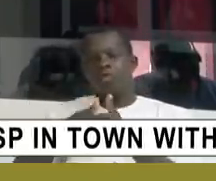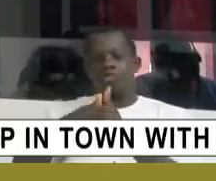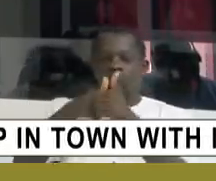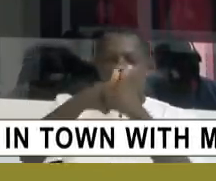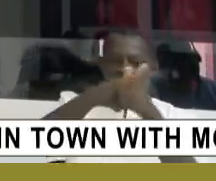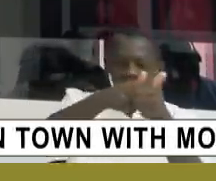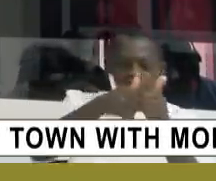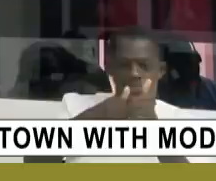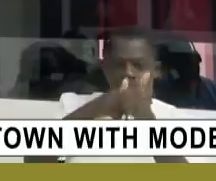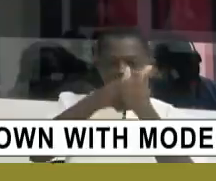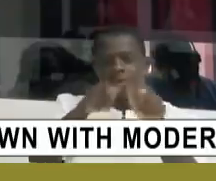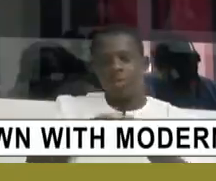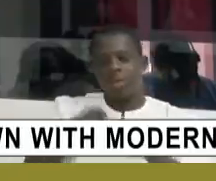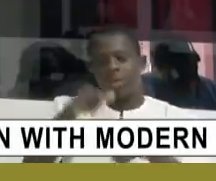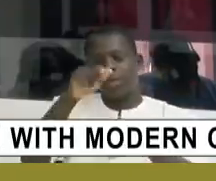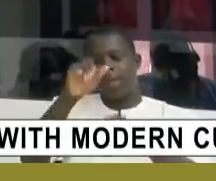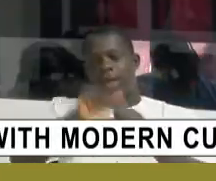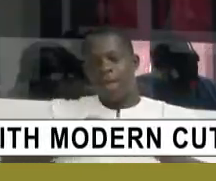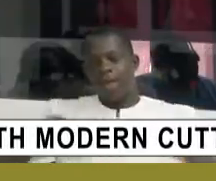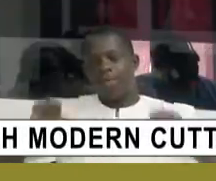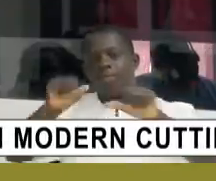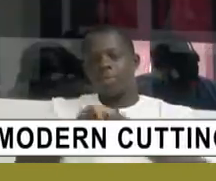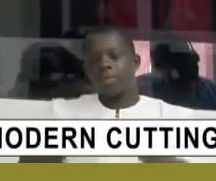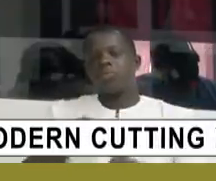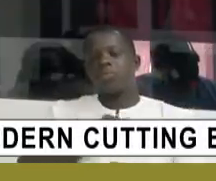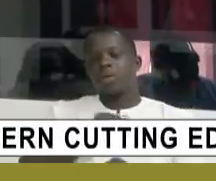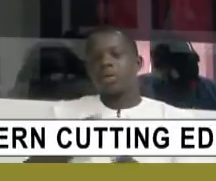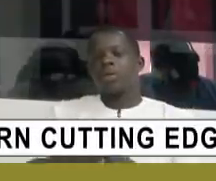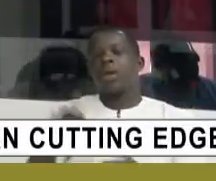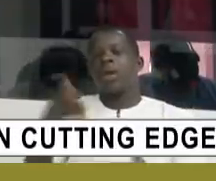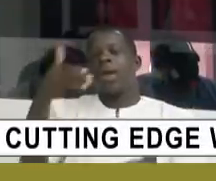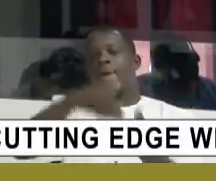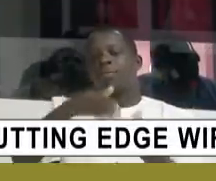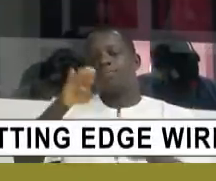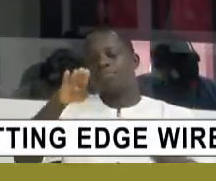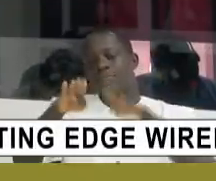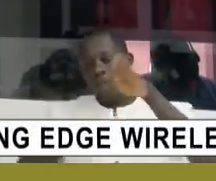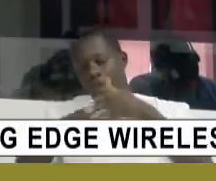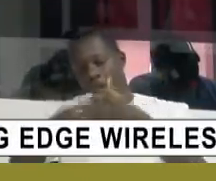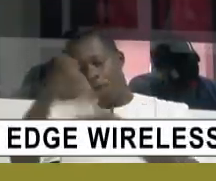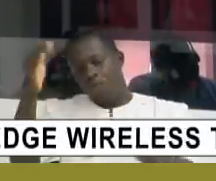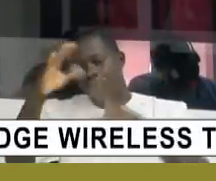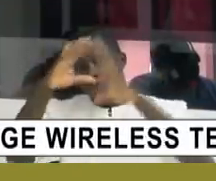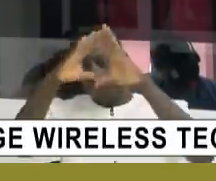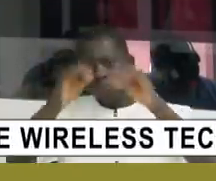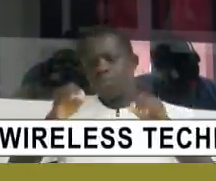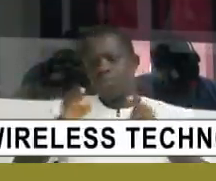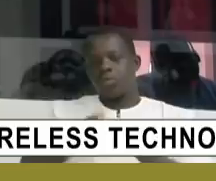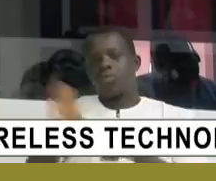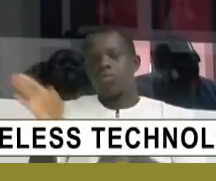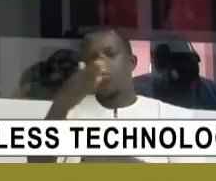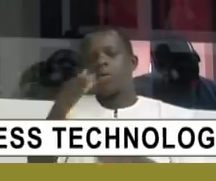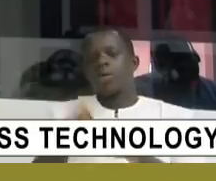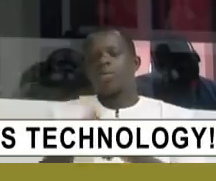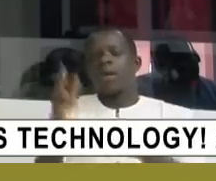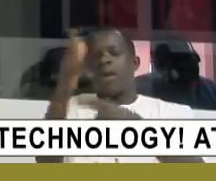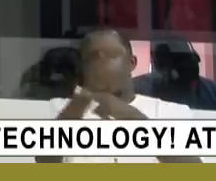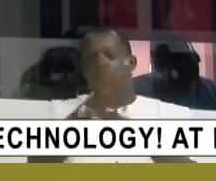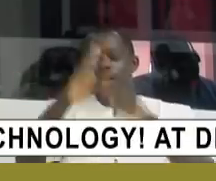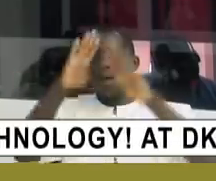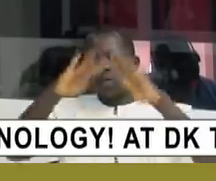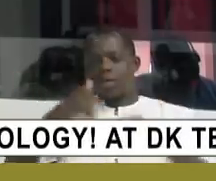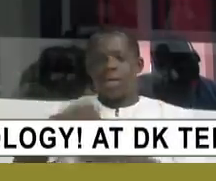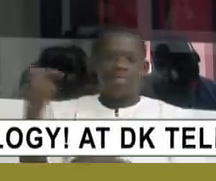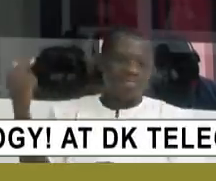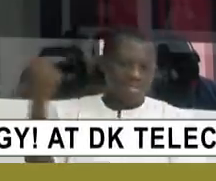until in the yard. When we got off the stairs outside the office towards the guard room, I heard Edward